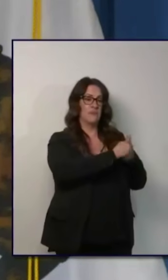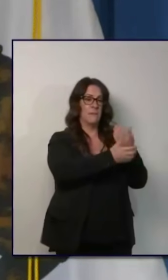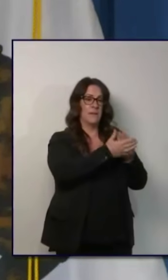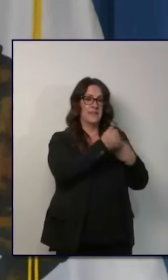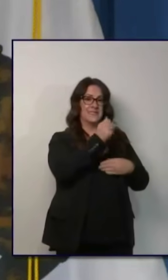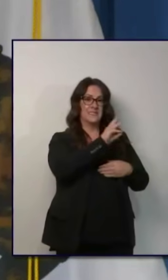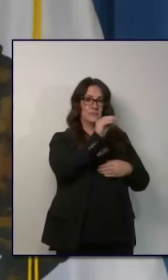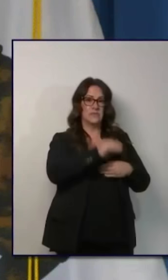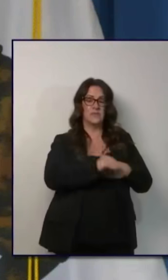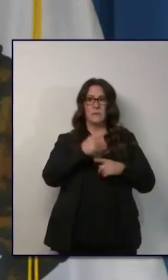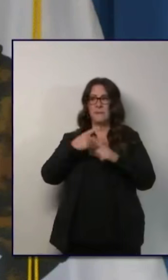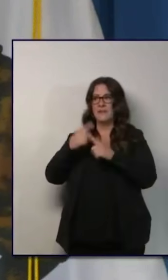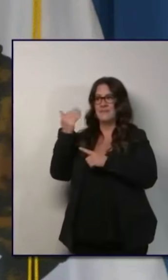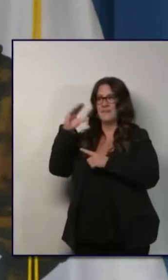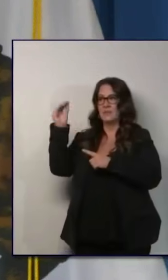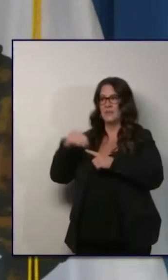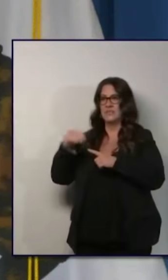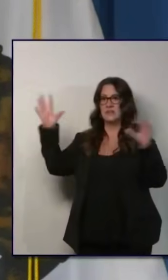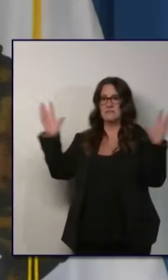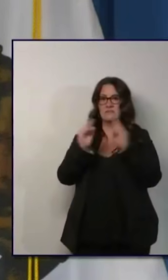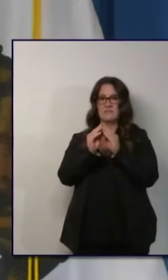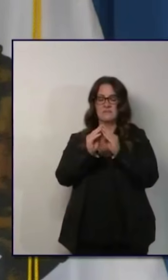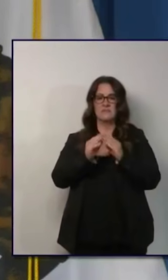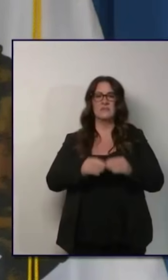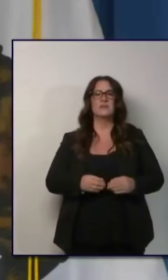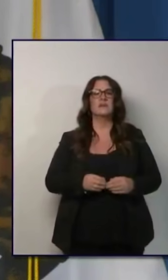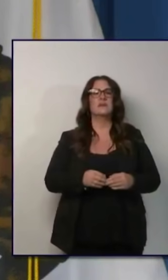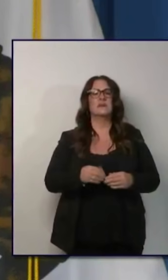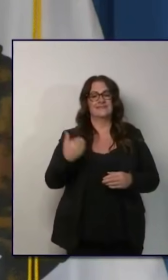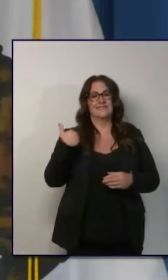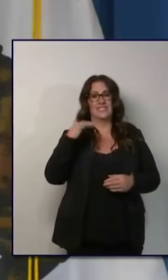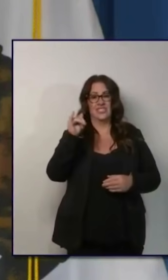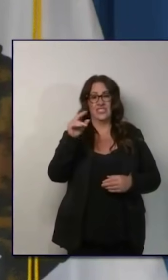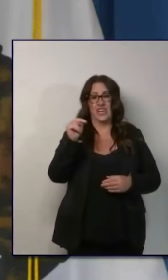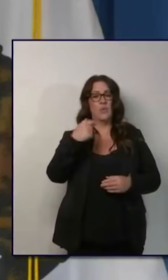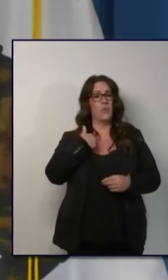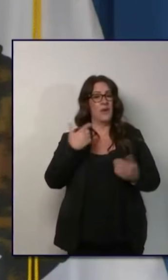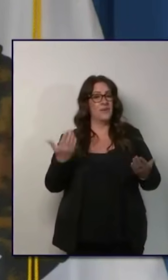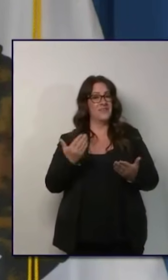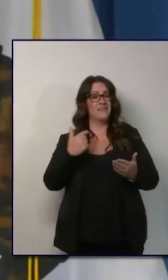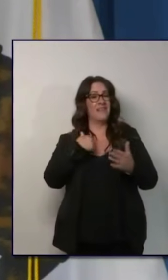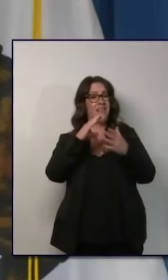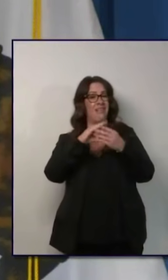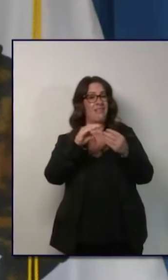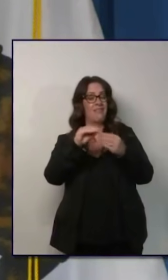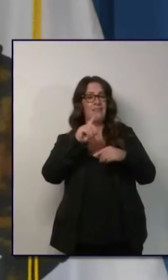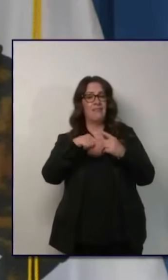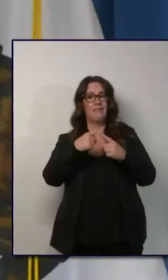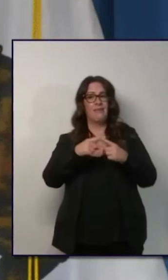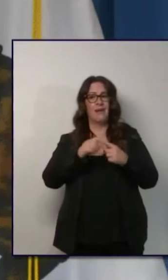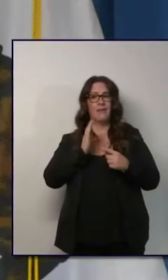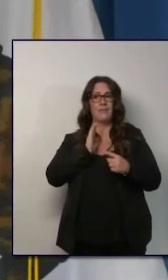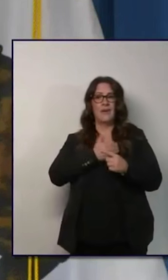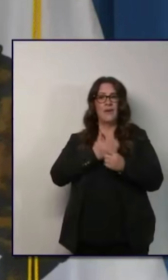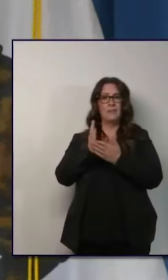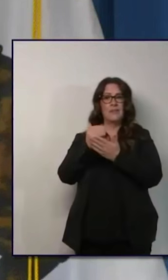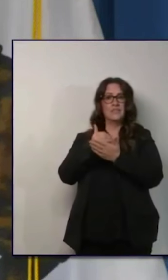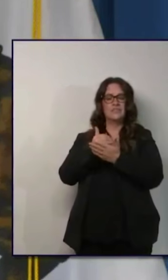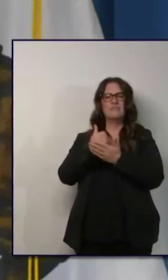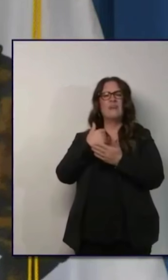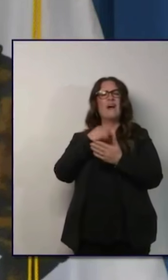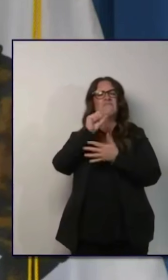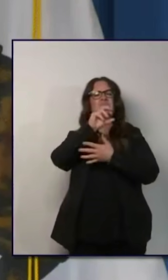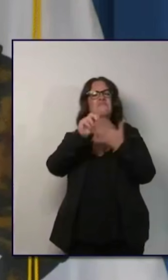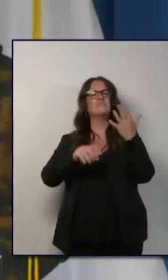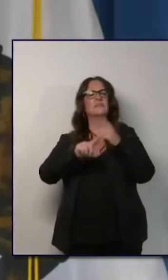relief from the CARES Act. In January, I stood up here and I promoted a number of important programs, things